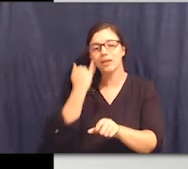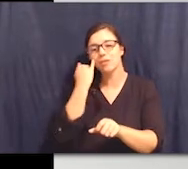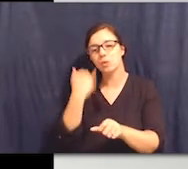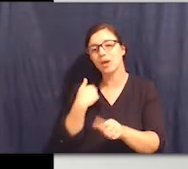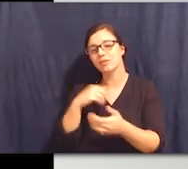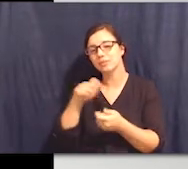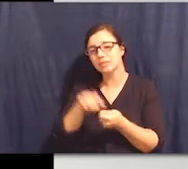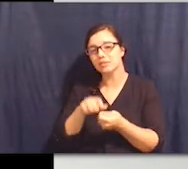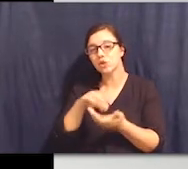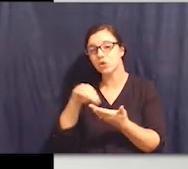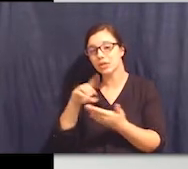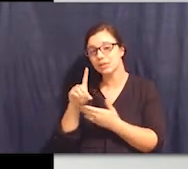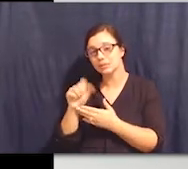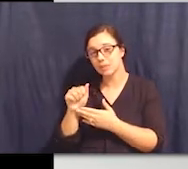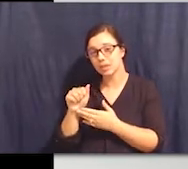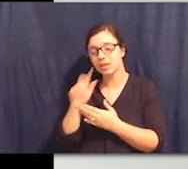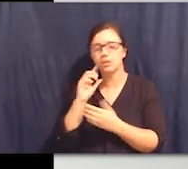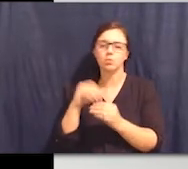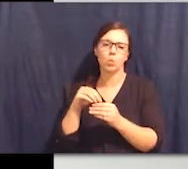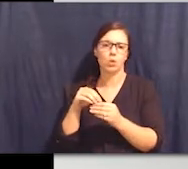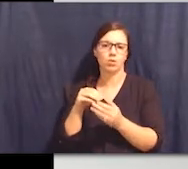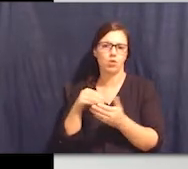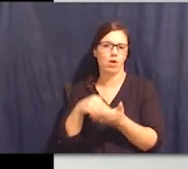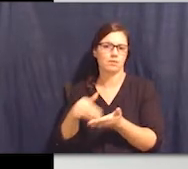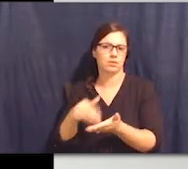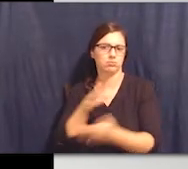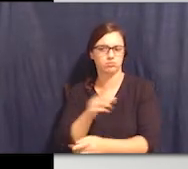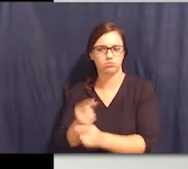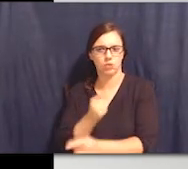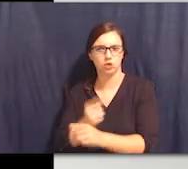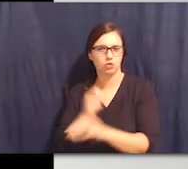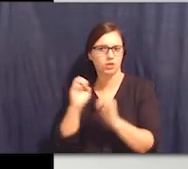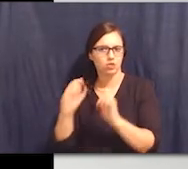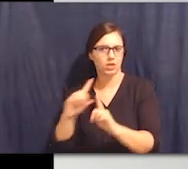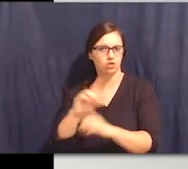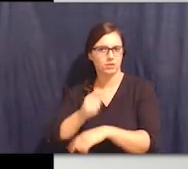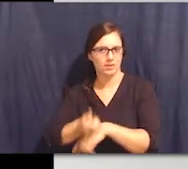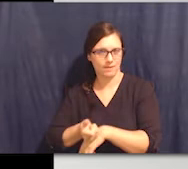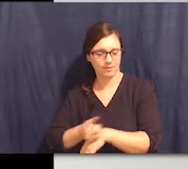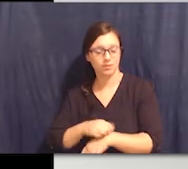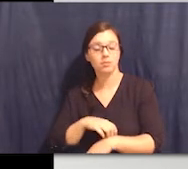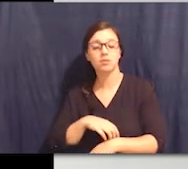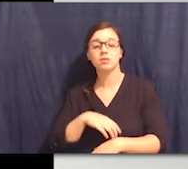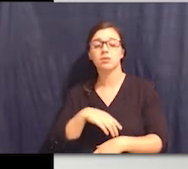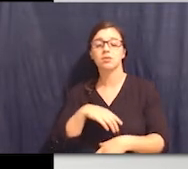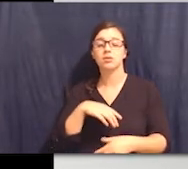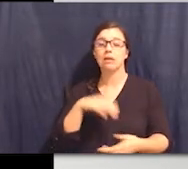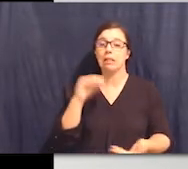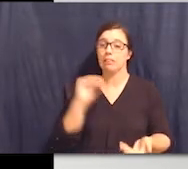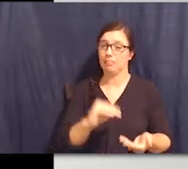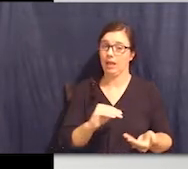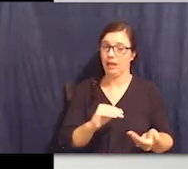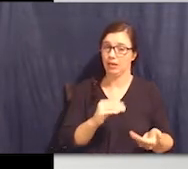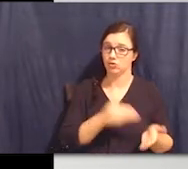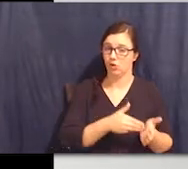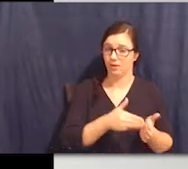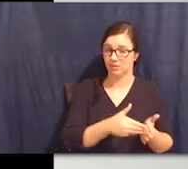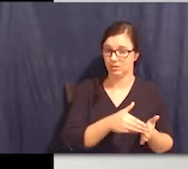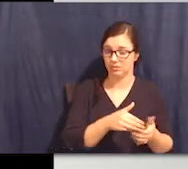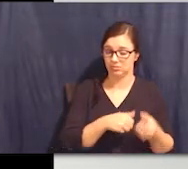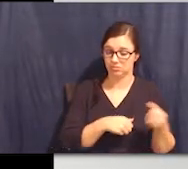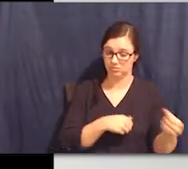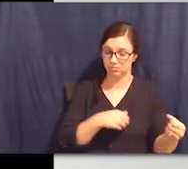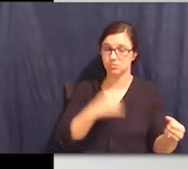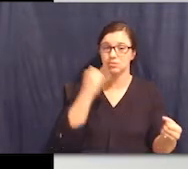learning disability, you're more likely to be in a regular education or setting. You are less likely to be in a regular education